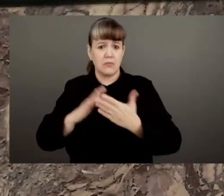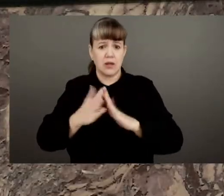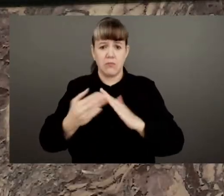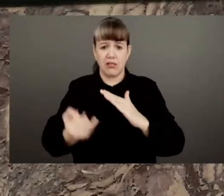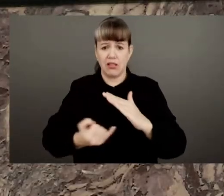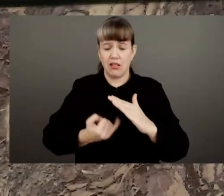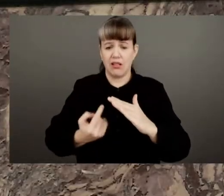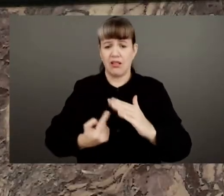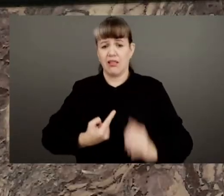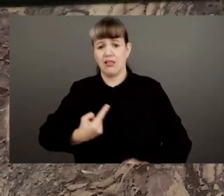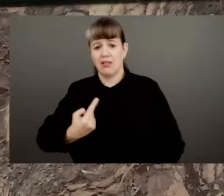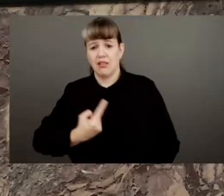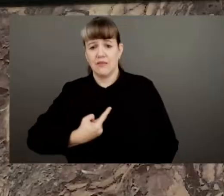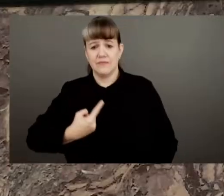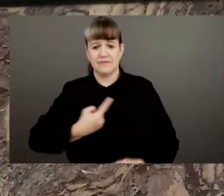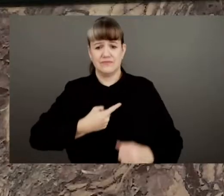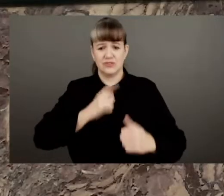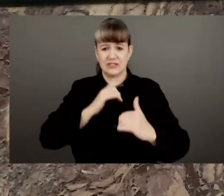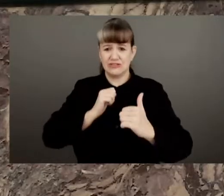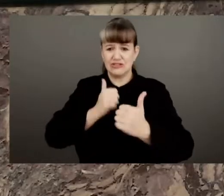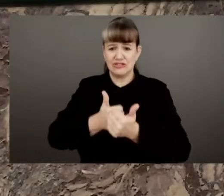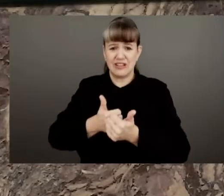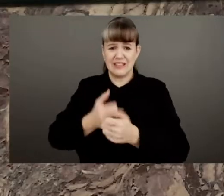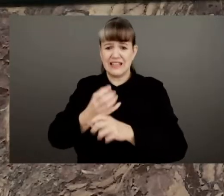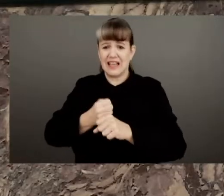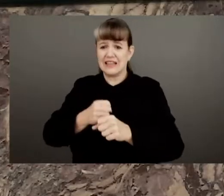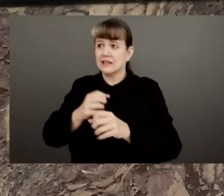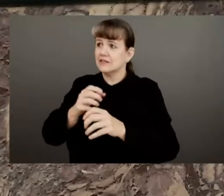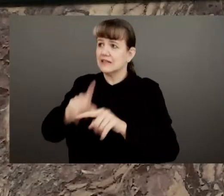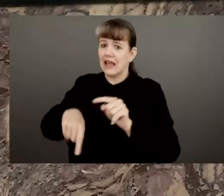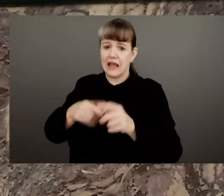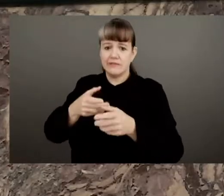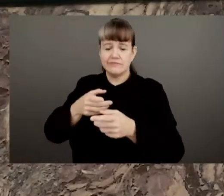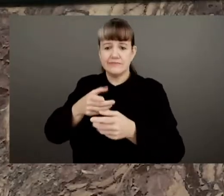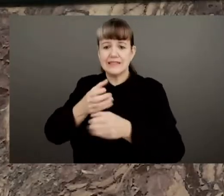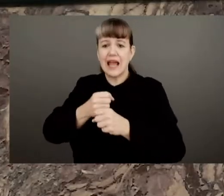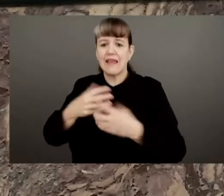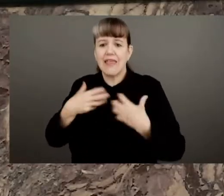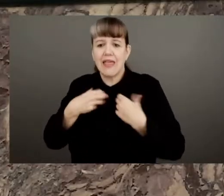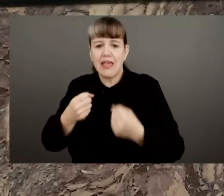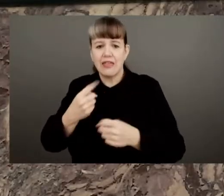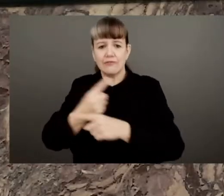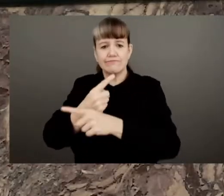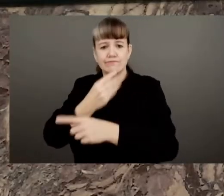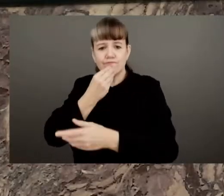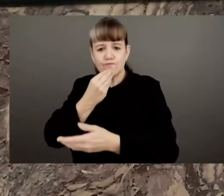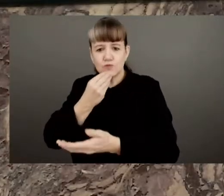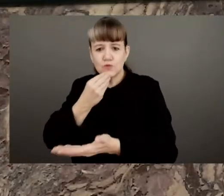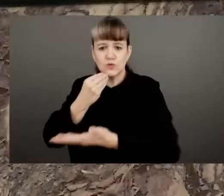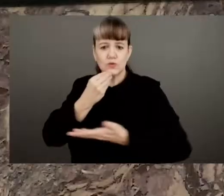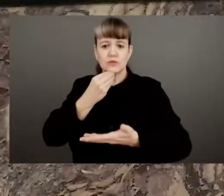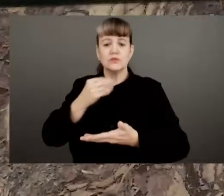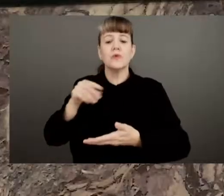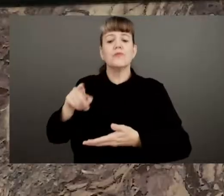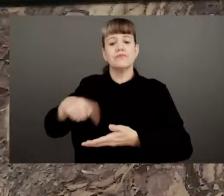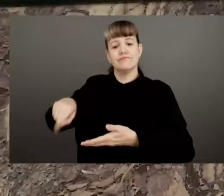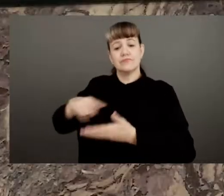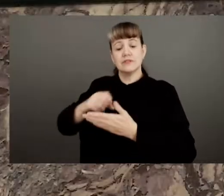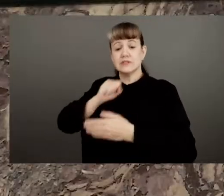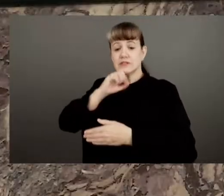regular meals. In response, the Seniors Activity Centre developed Feed the Need,